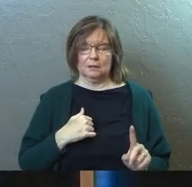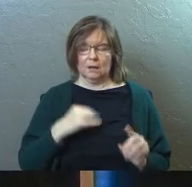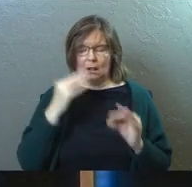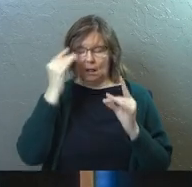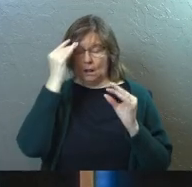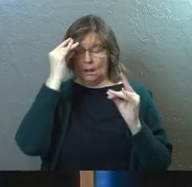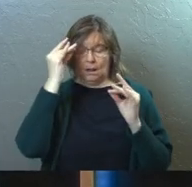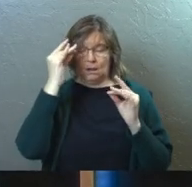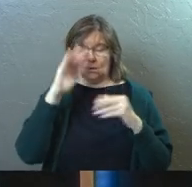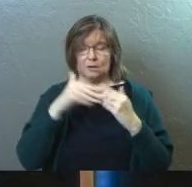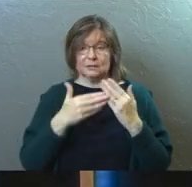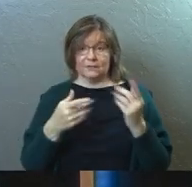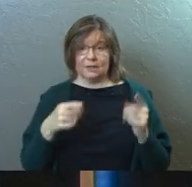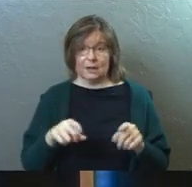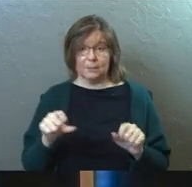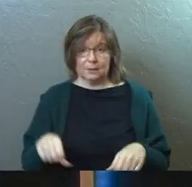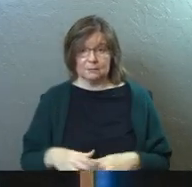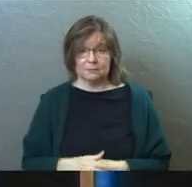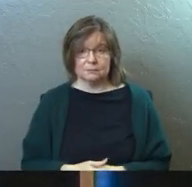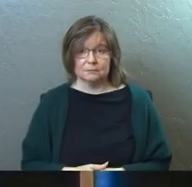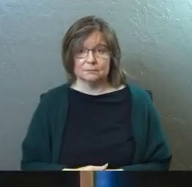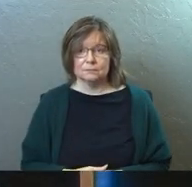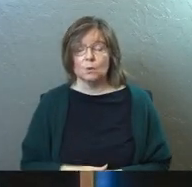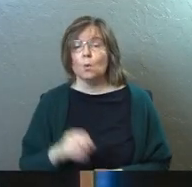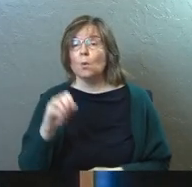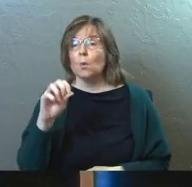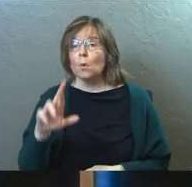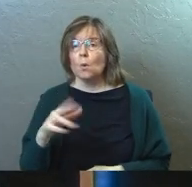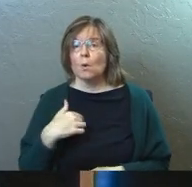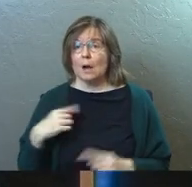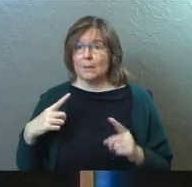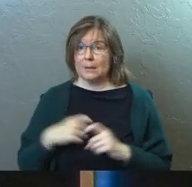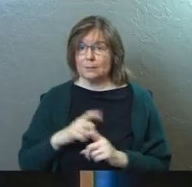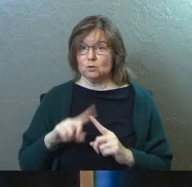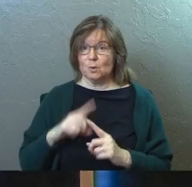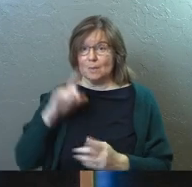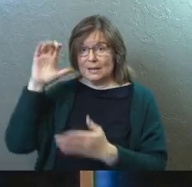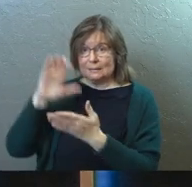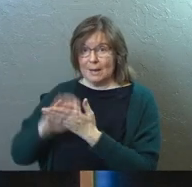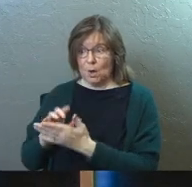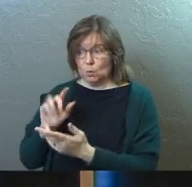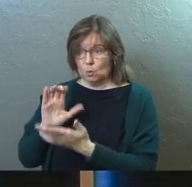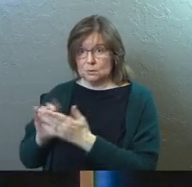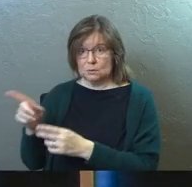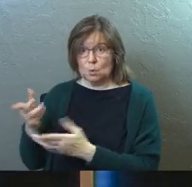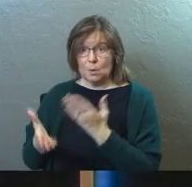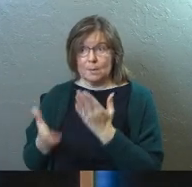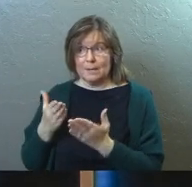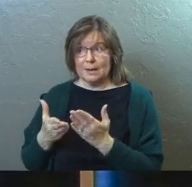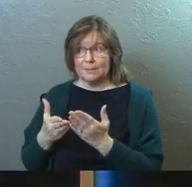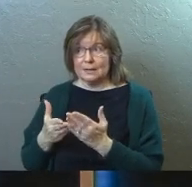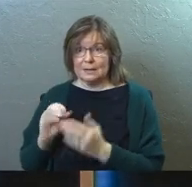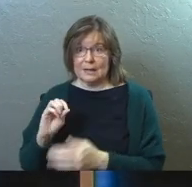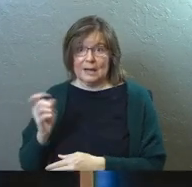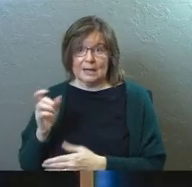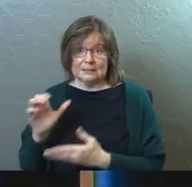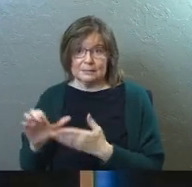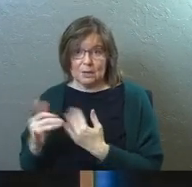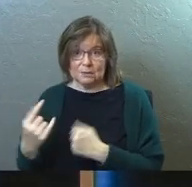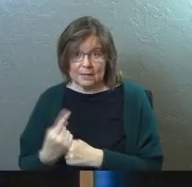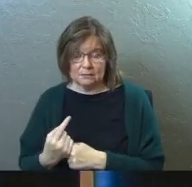my head about it. All of that stuff can happen. Amen. Or I'm complicated toward my spouse, who might be ex-spouse